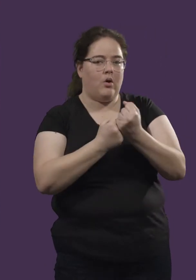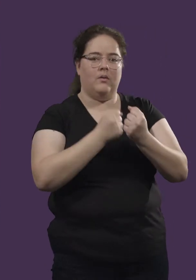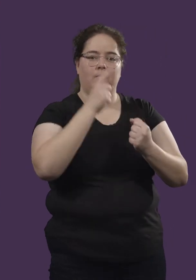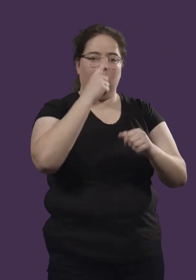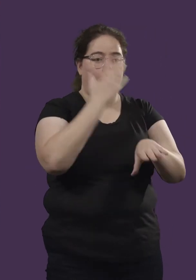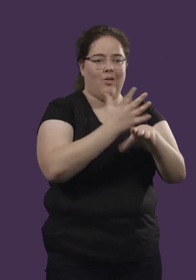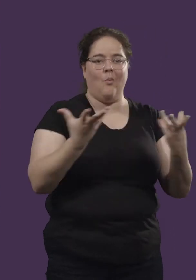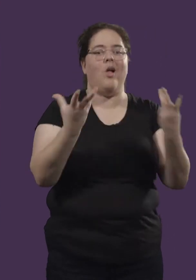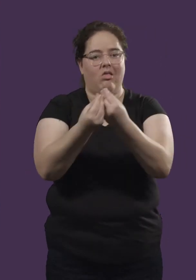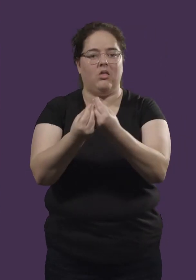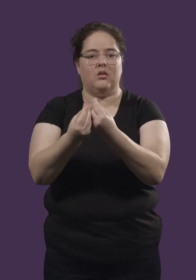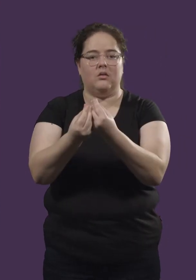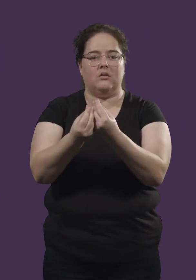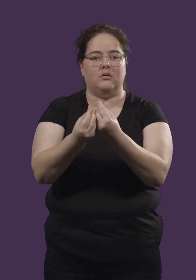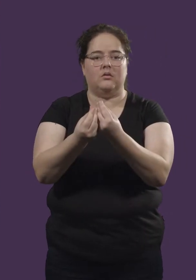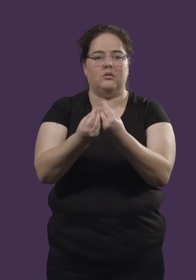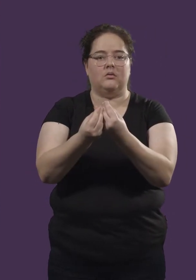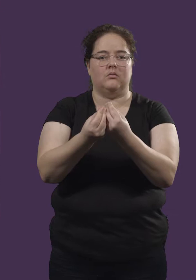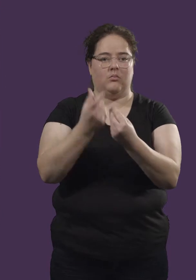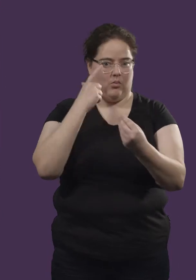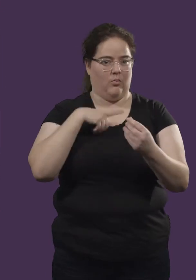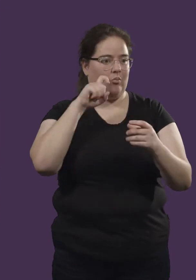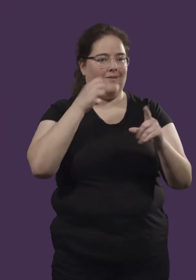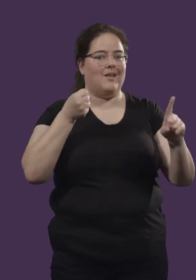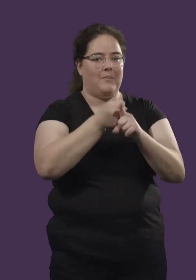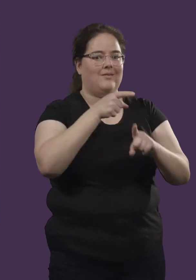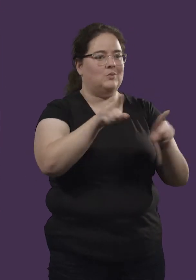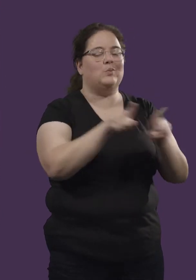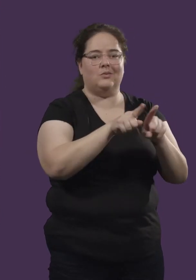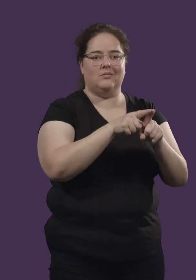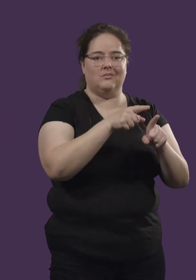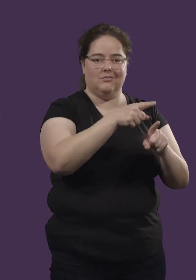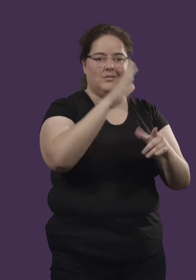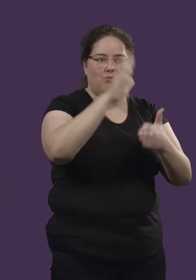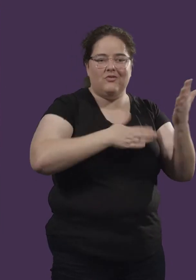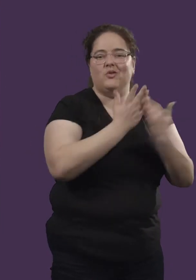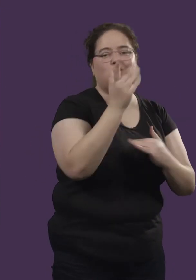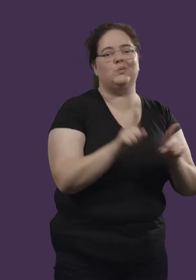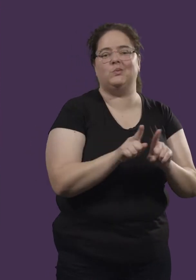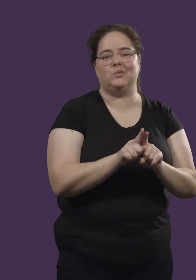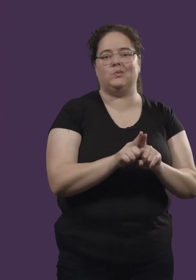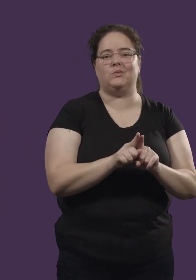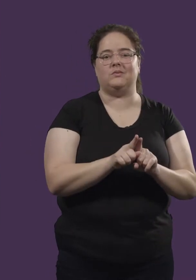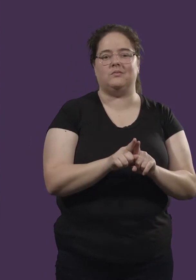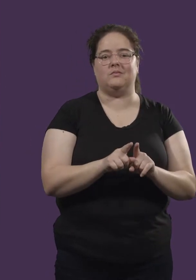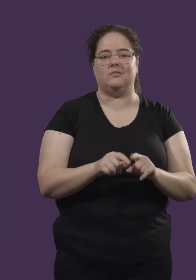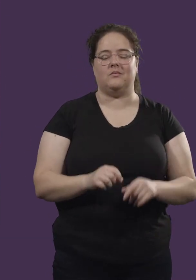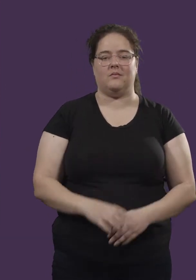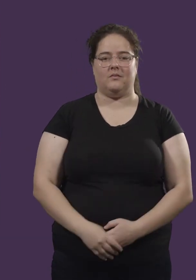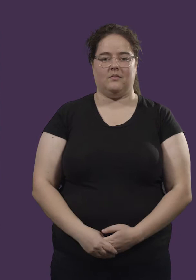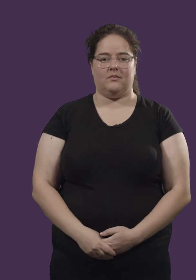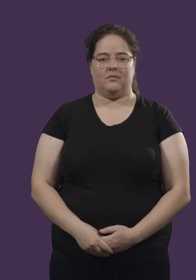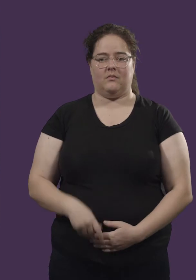sector, but anyone that's working with someone that shares their experience of domestic and family violence. If the worker is concerned that